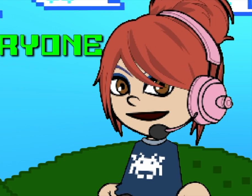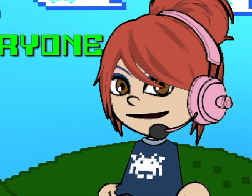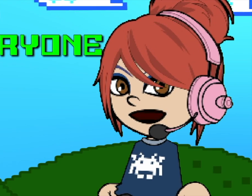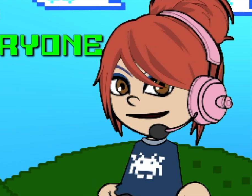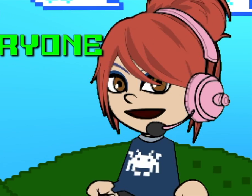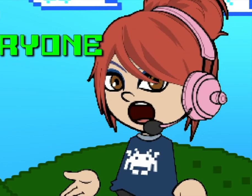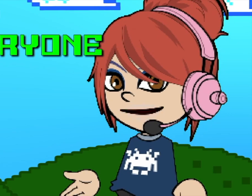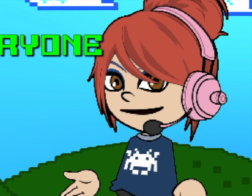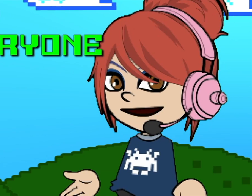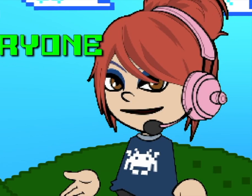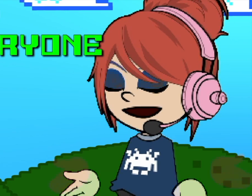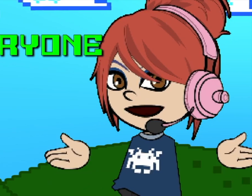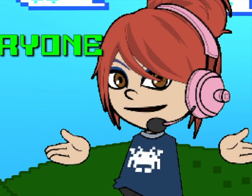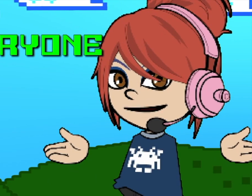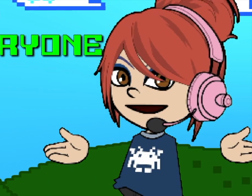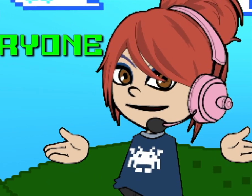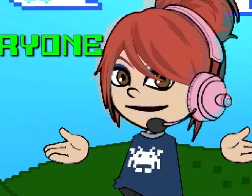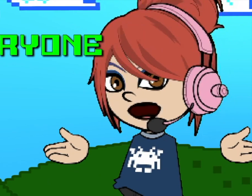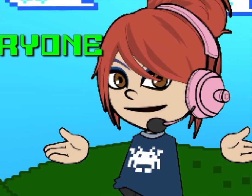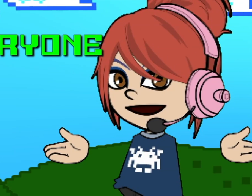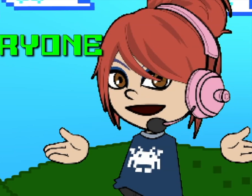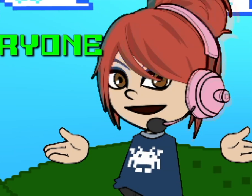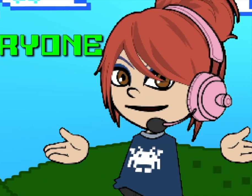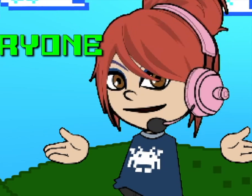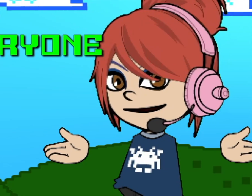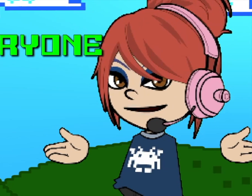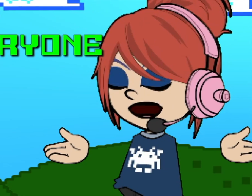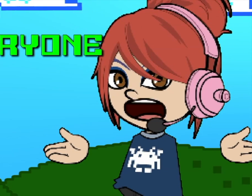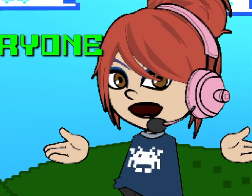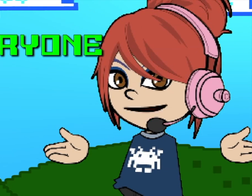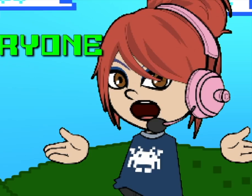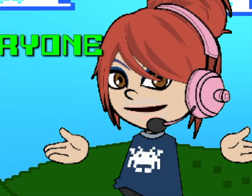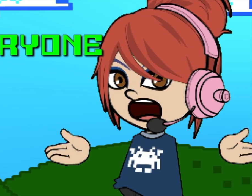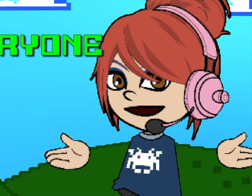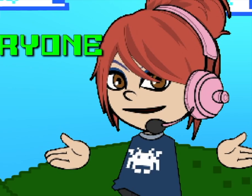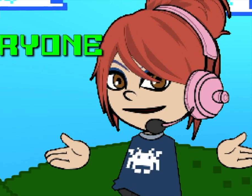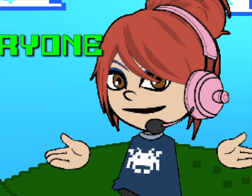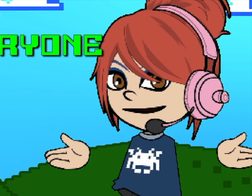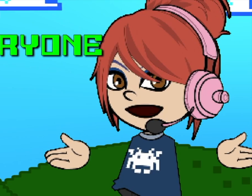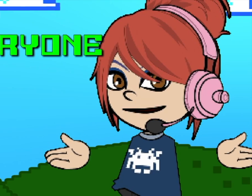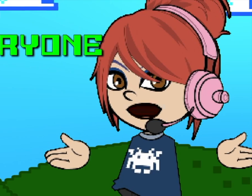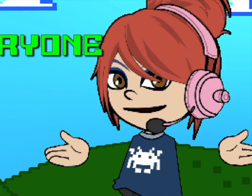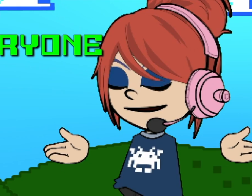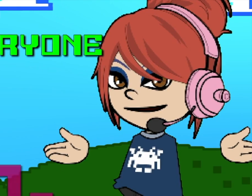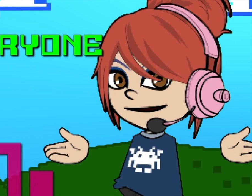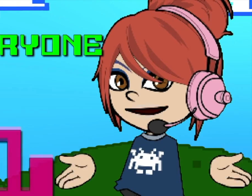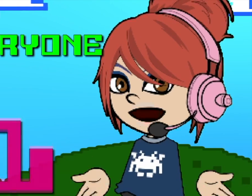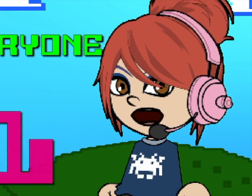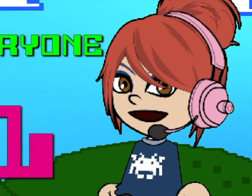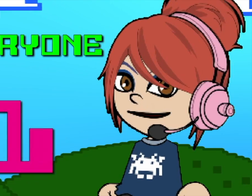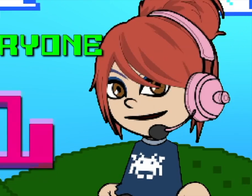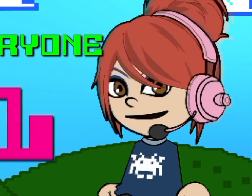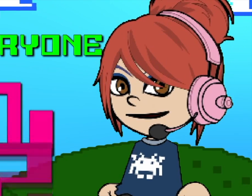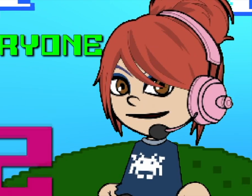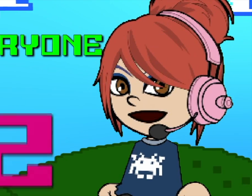and say the power verse with me on the count of three. Here we go, everybody. Ready?